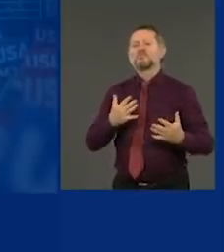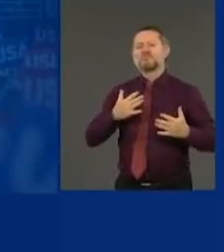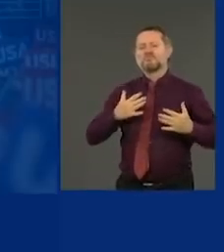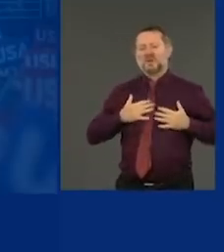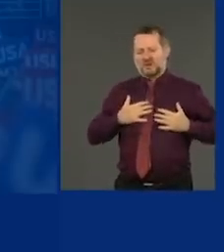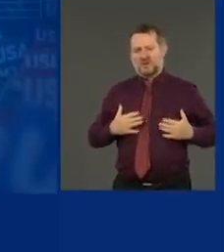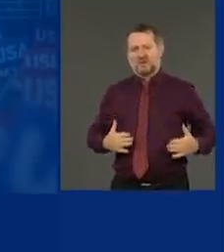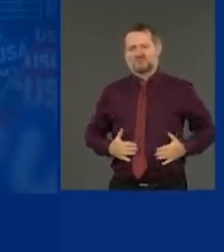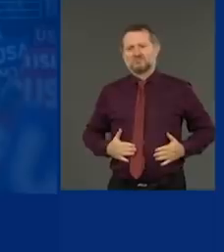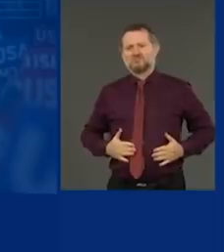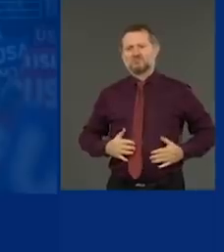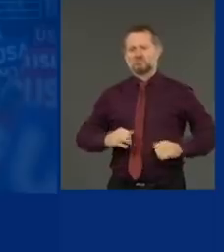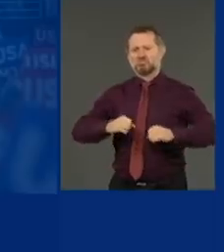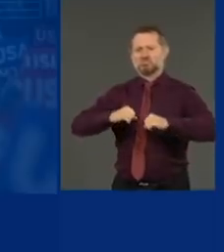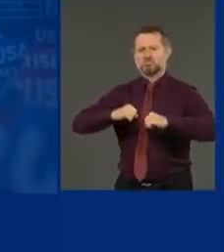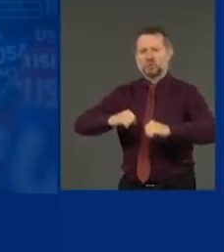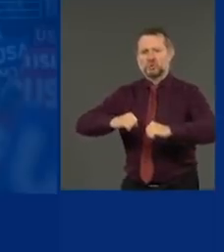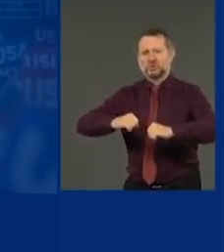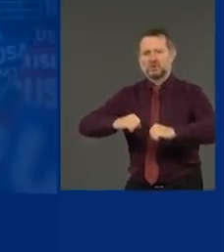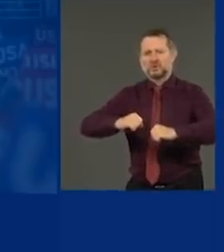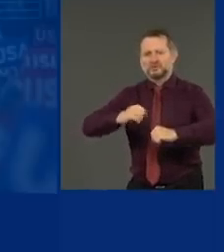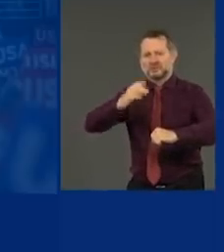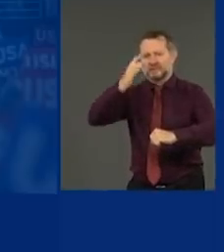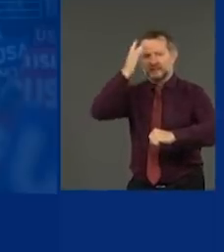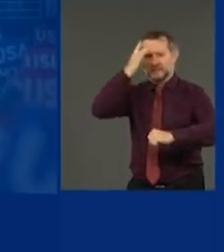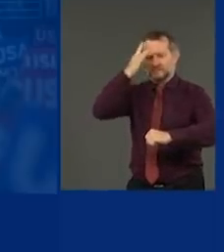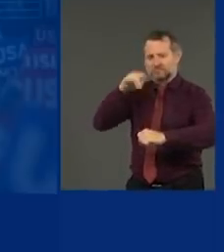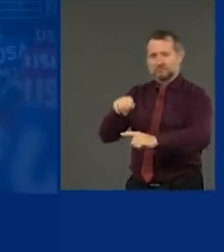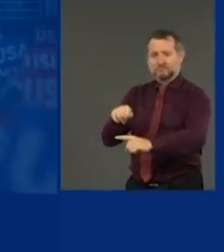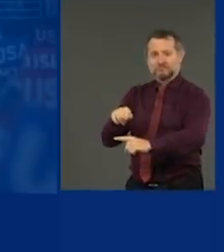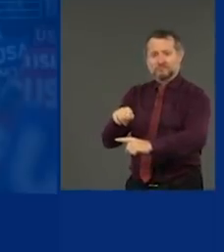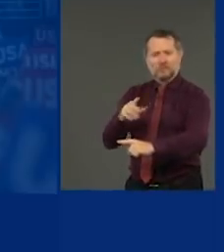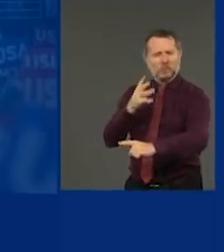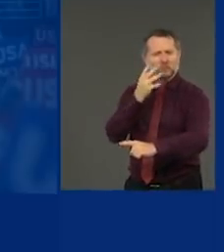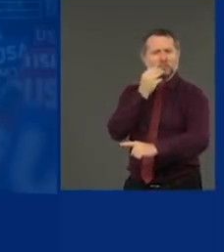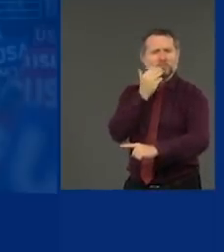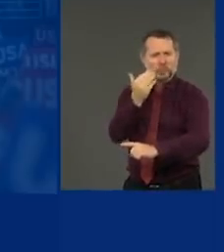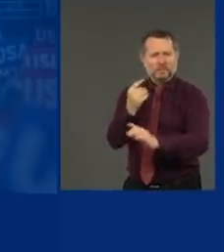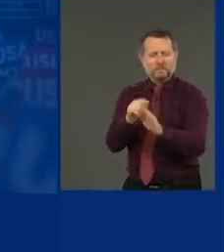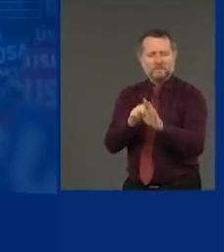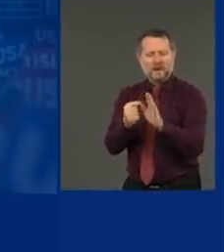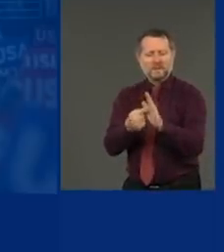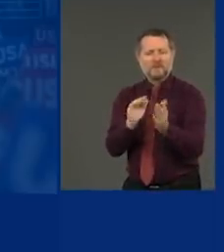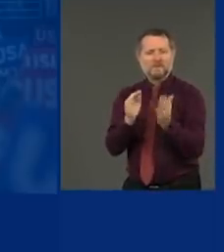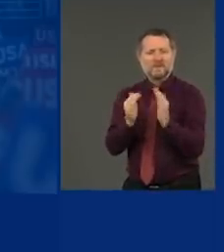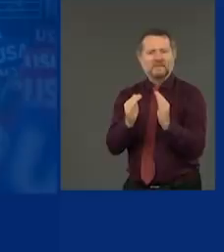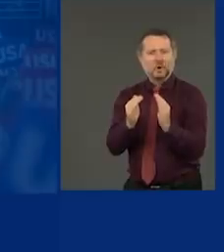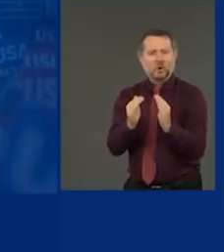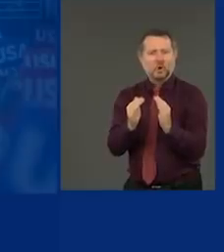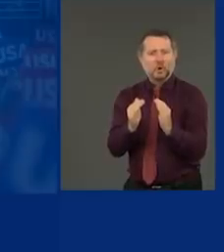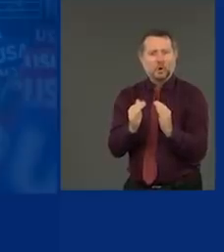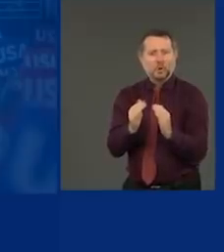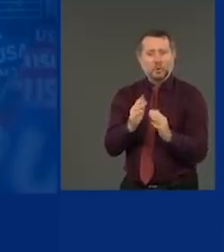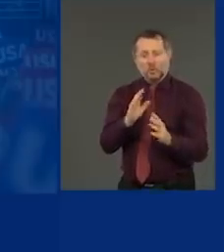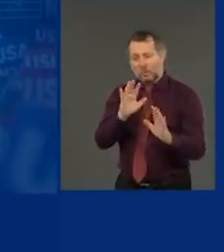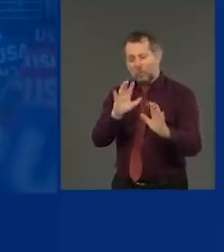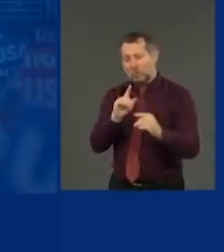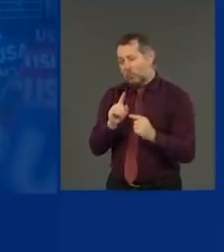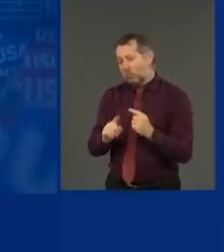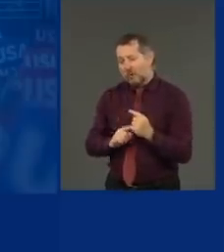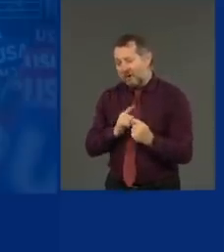virus, because it really is a great metaphor, right? When does the virus wreak